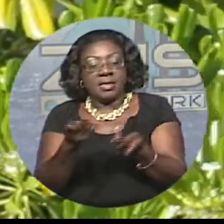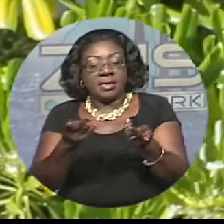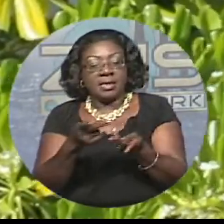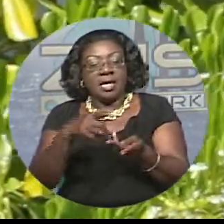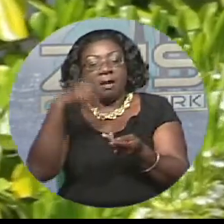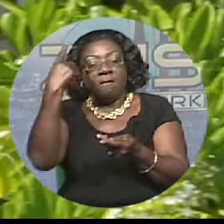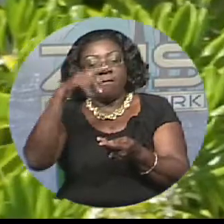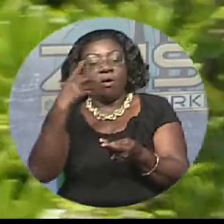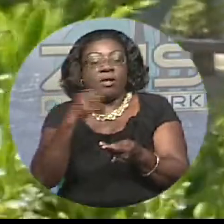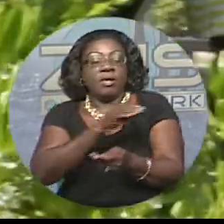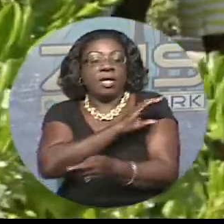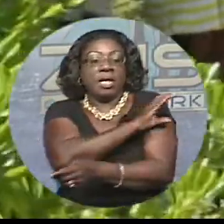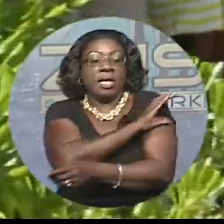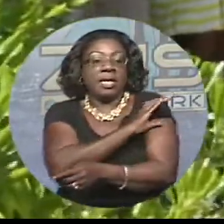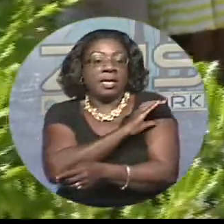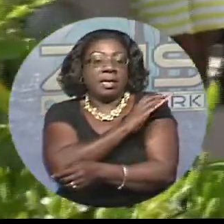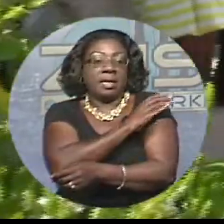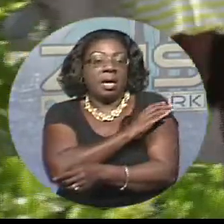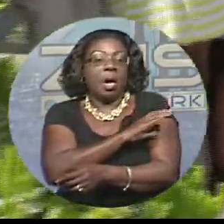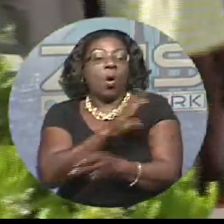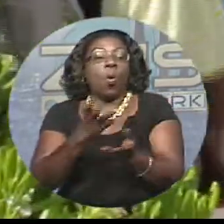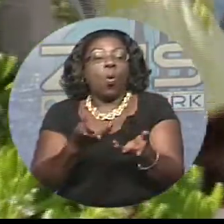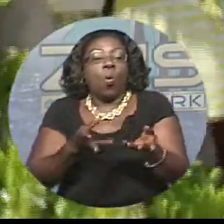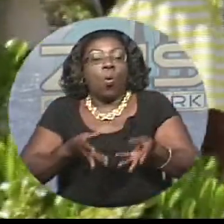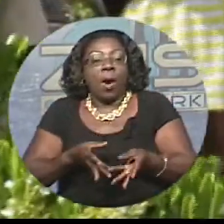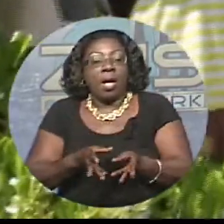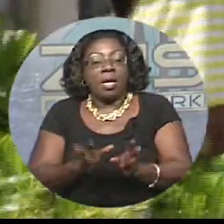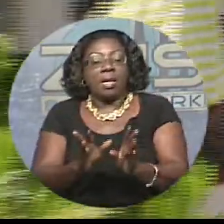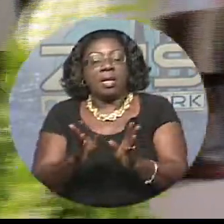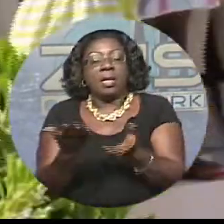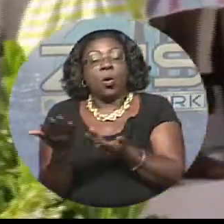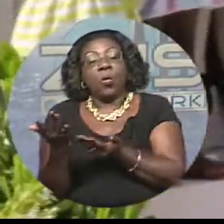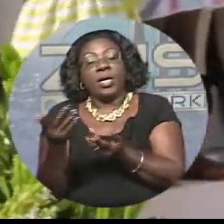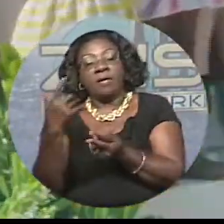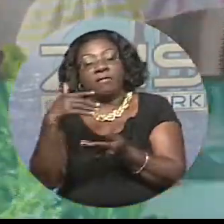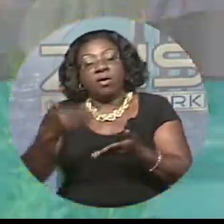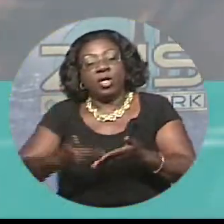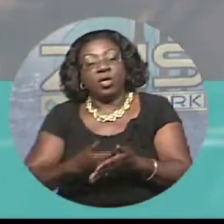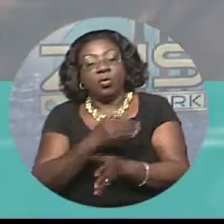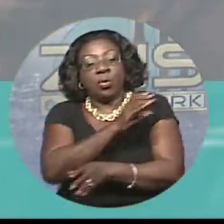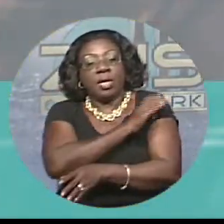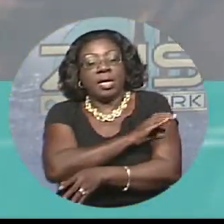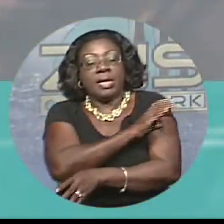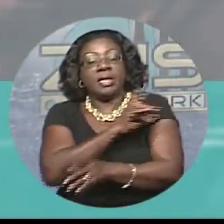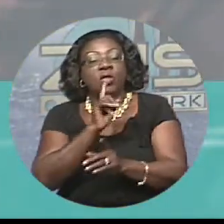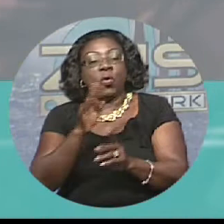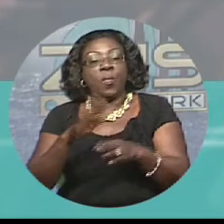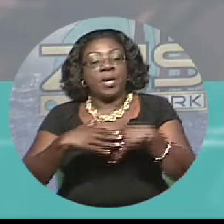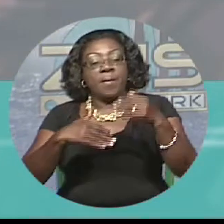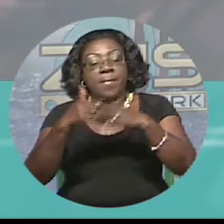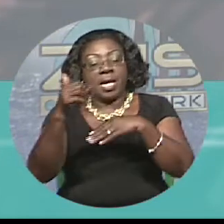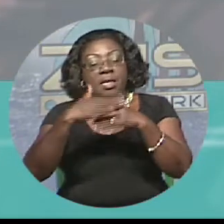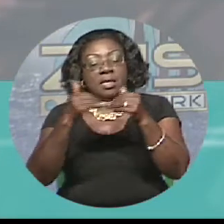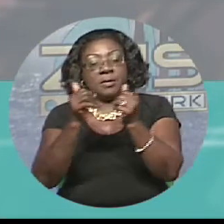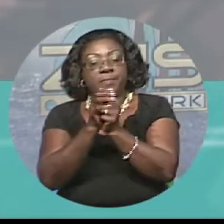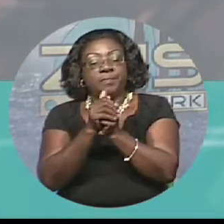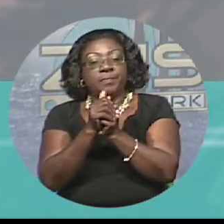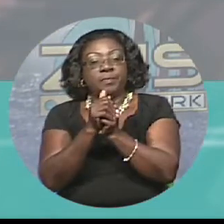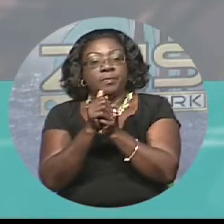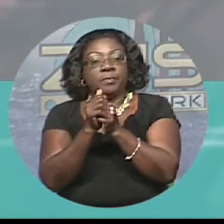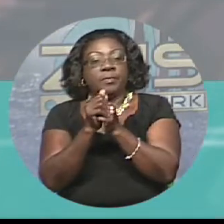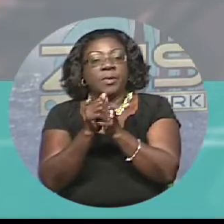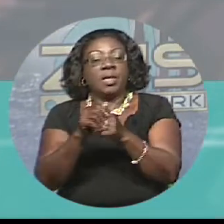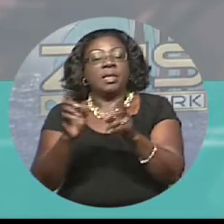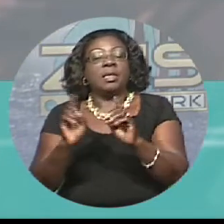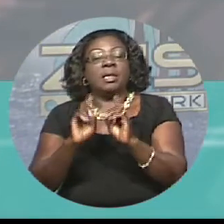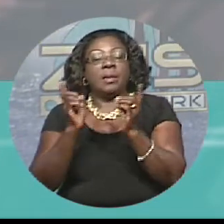construction by the person we are now have contracted to rent from. The executives of the Ministry of Health, Department of Public Health,